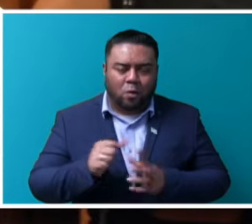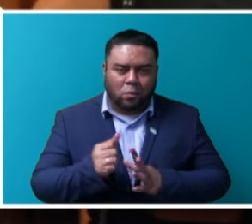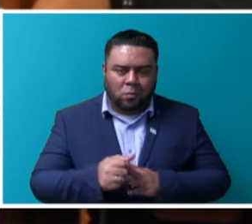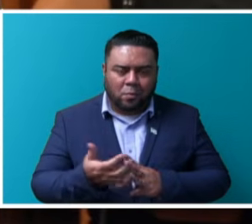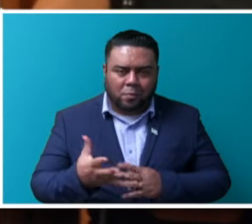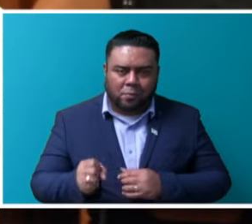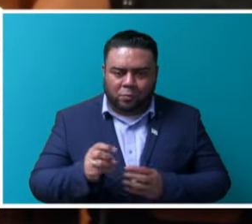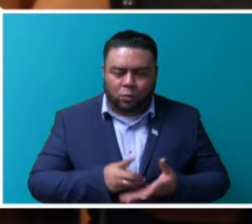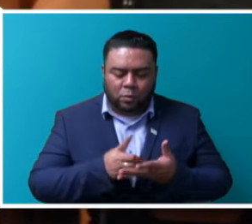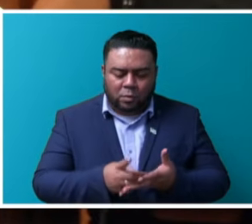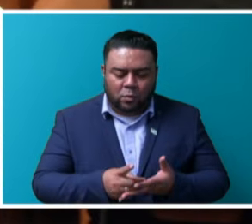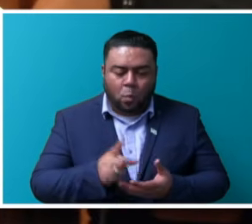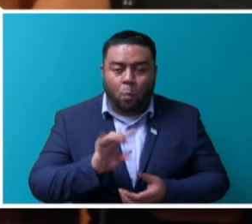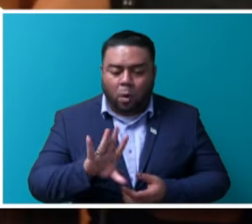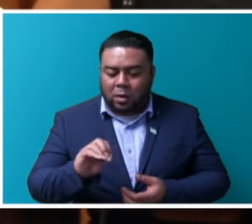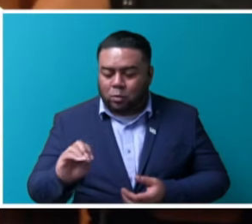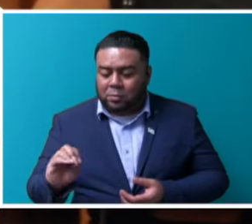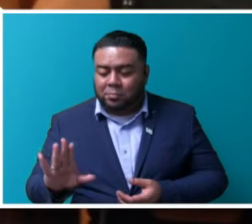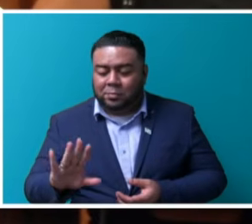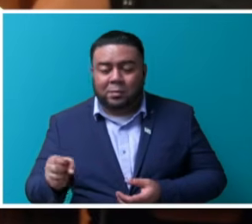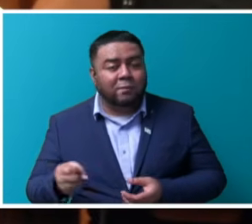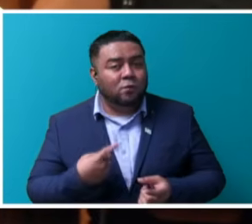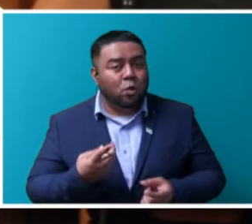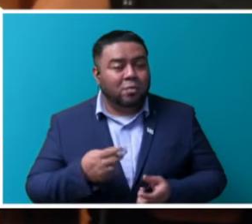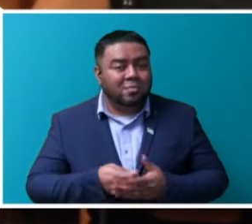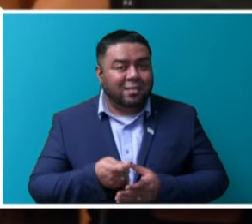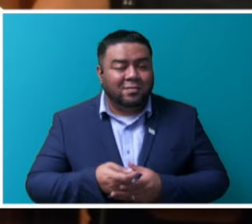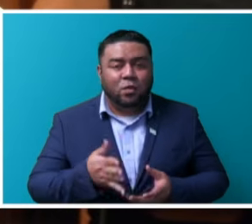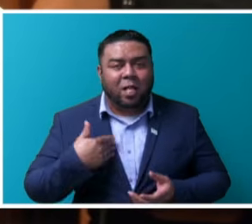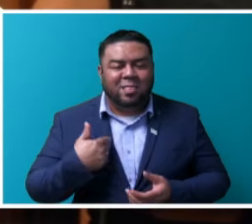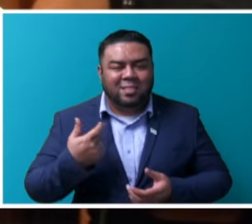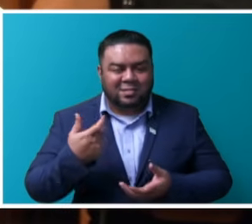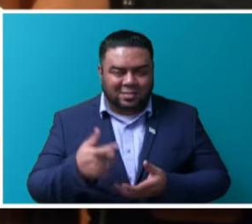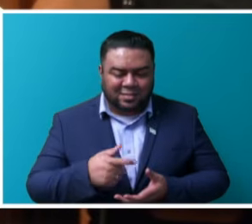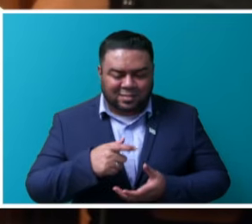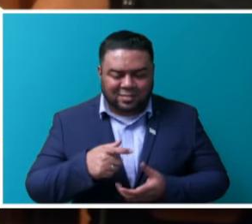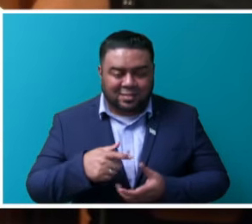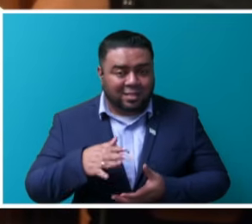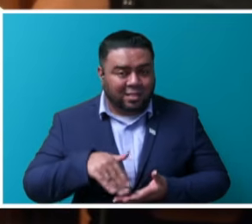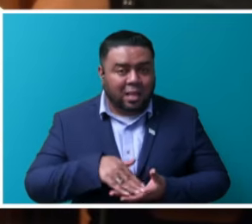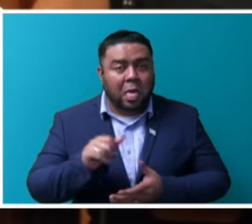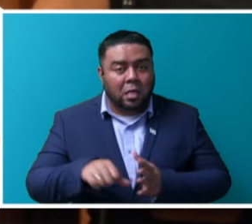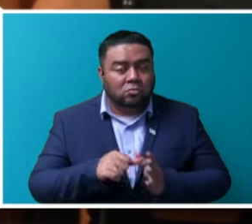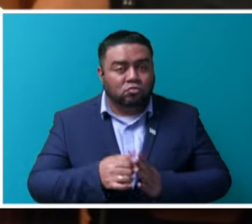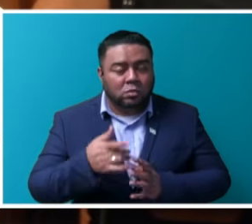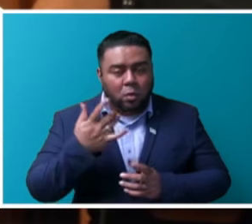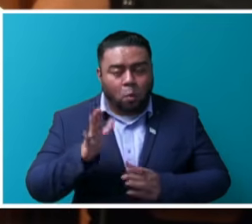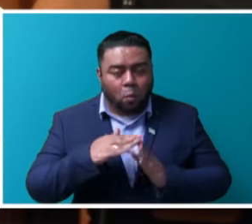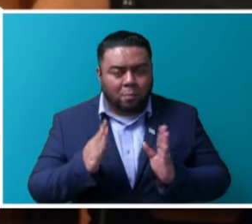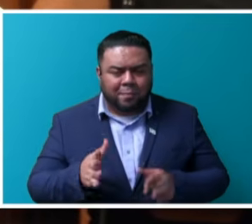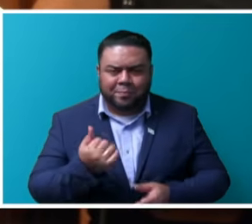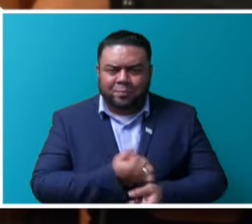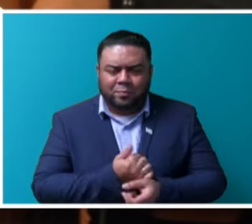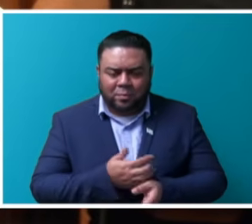incentivizing donations. 100% tax will now apply to donations made to health centers, nursing stations, aged care homes, orphanages, drug